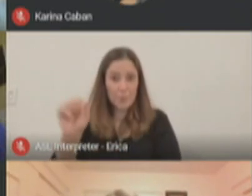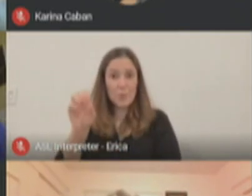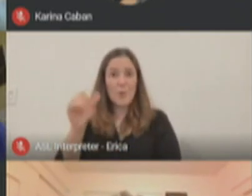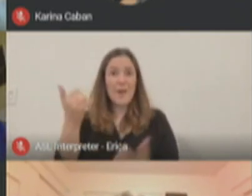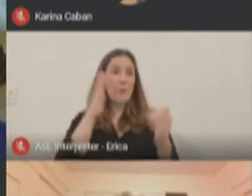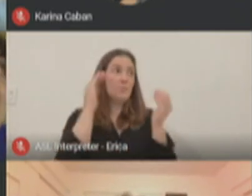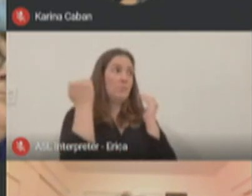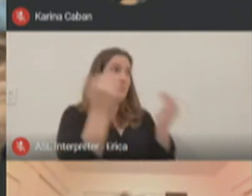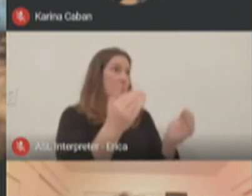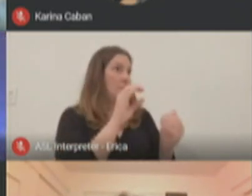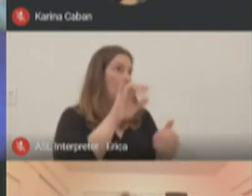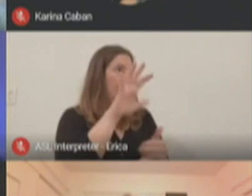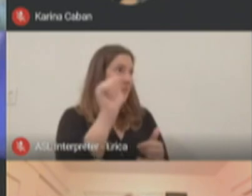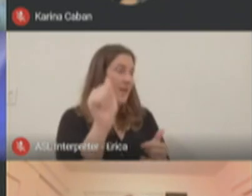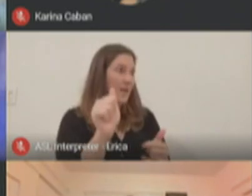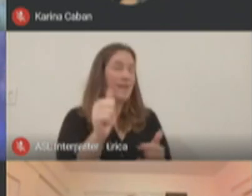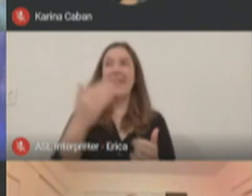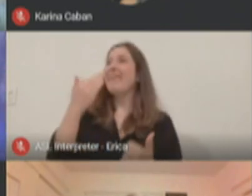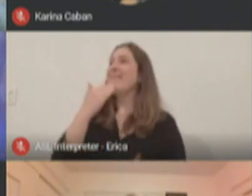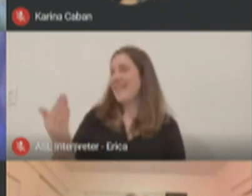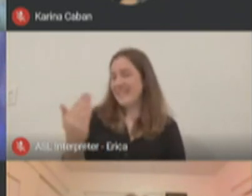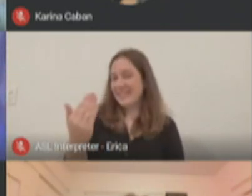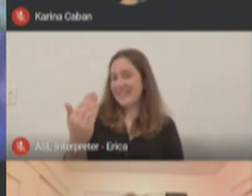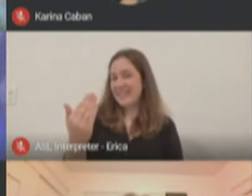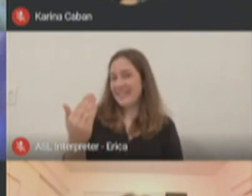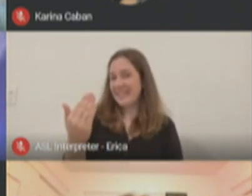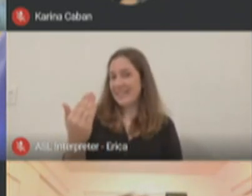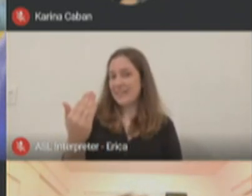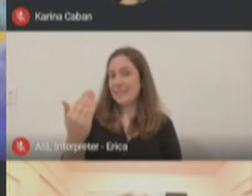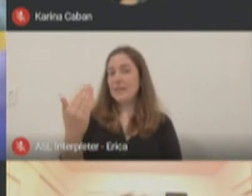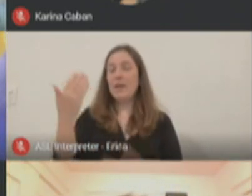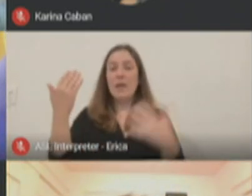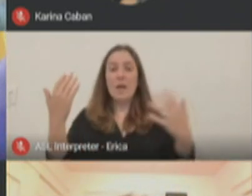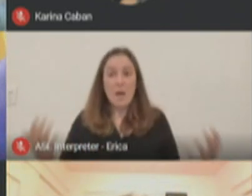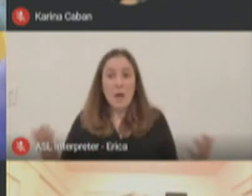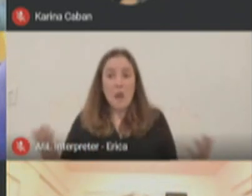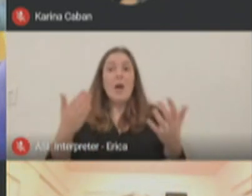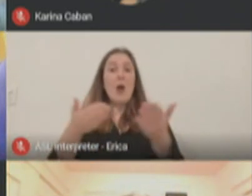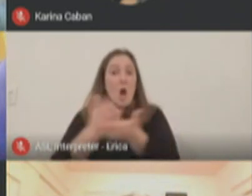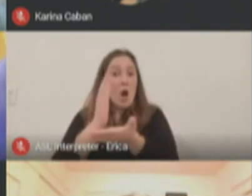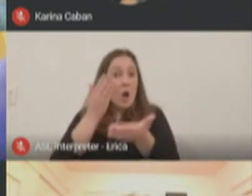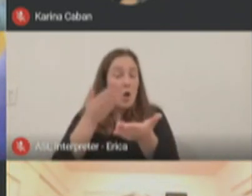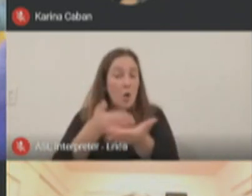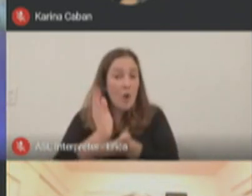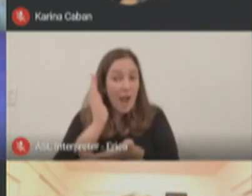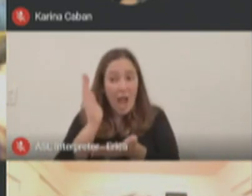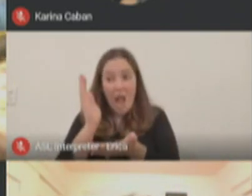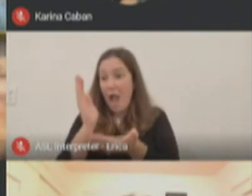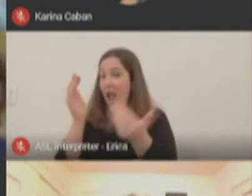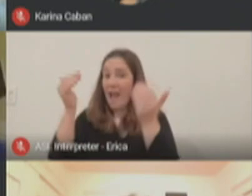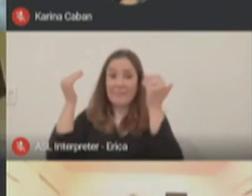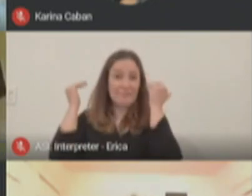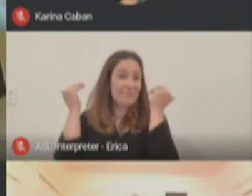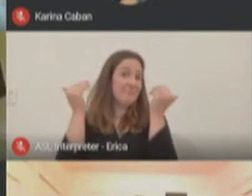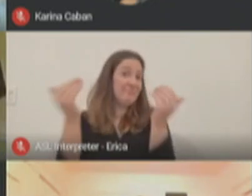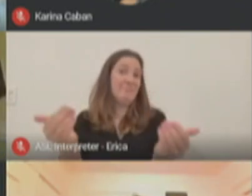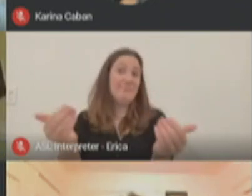Olivia. Thanks. All right, let's go